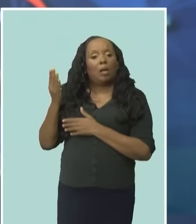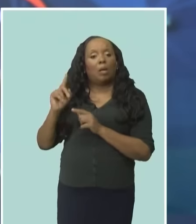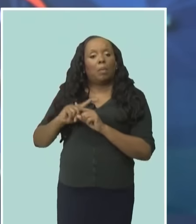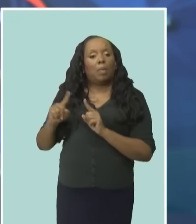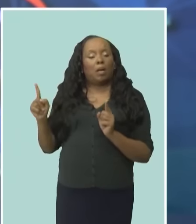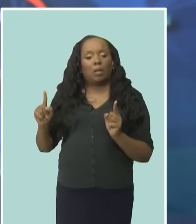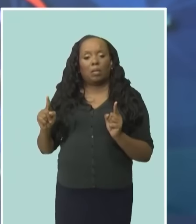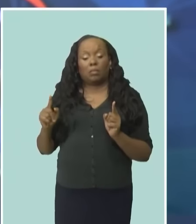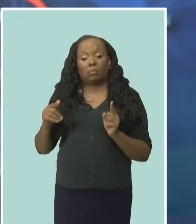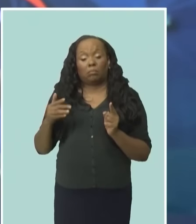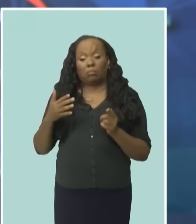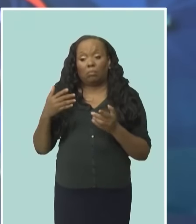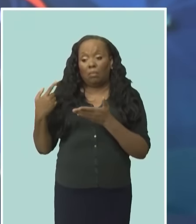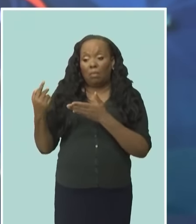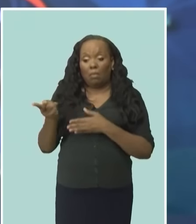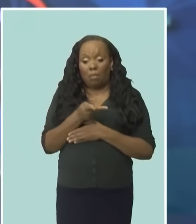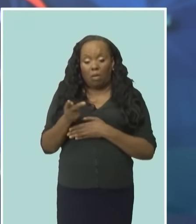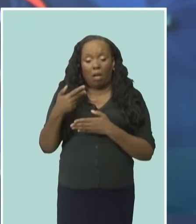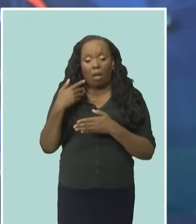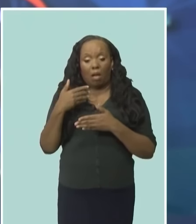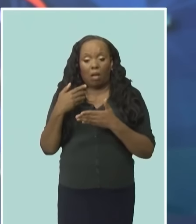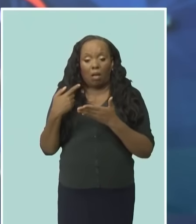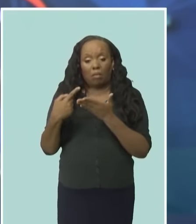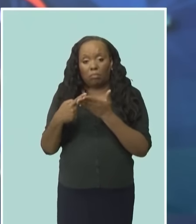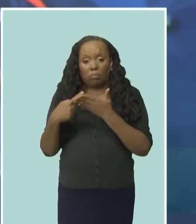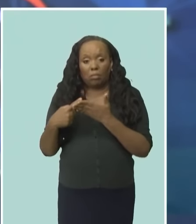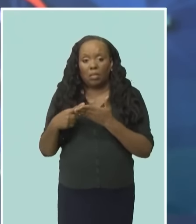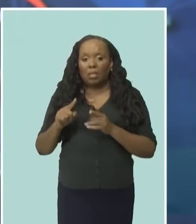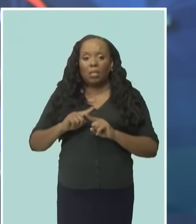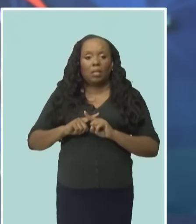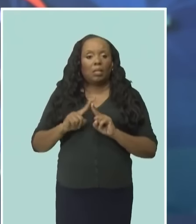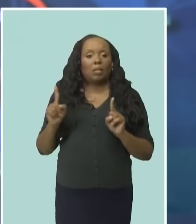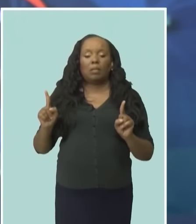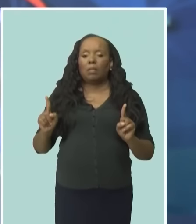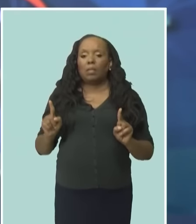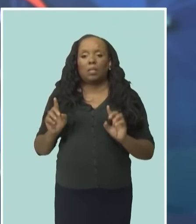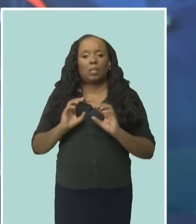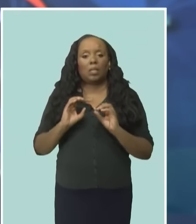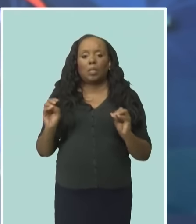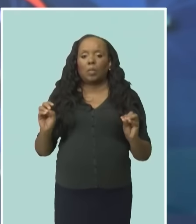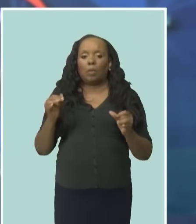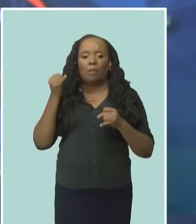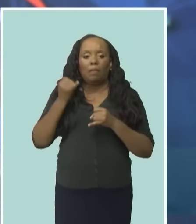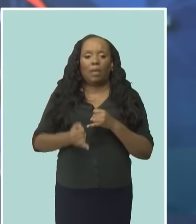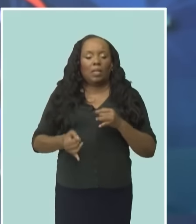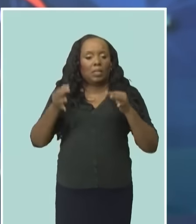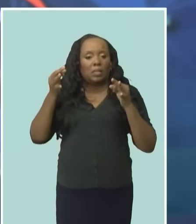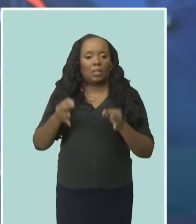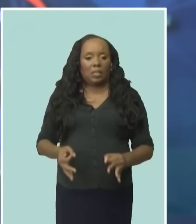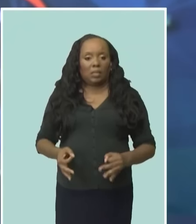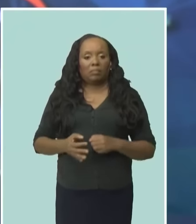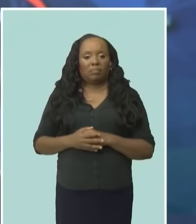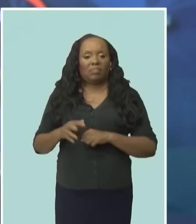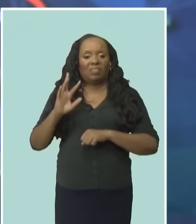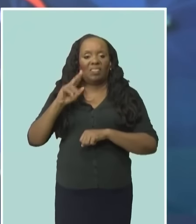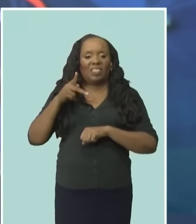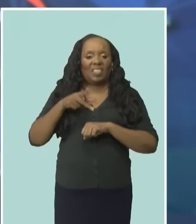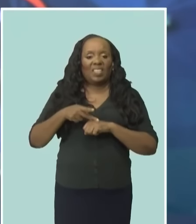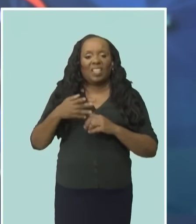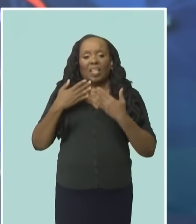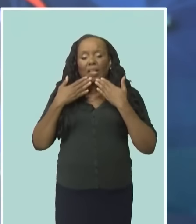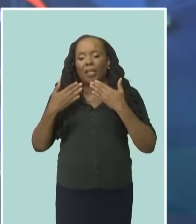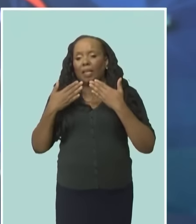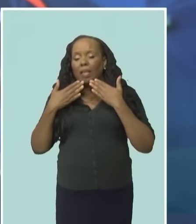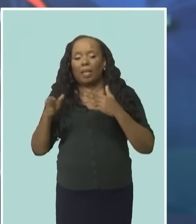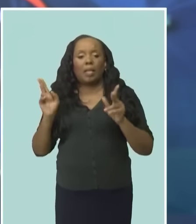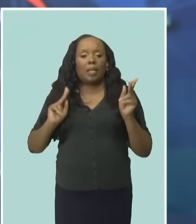Despite significant progress, both parties were unable to reach consensus on the matter, and Principal Annette Aline expressed appreciation